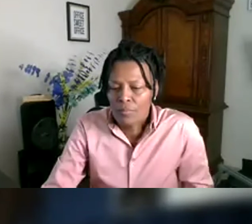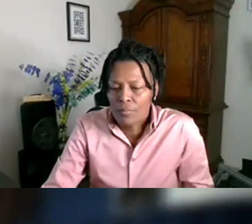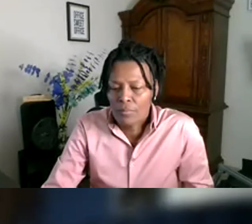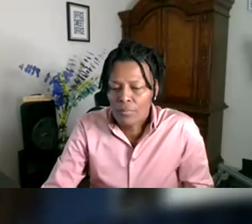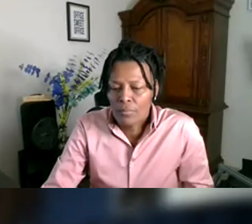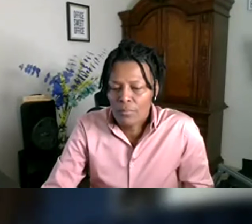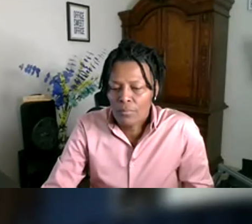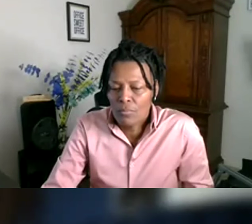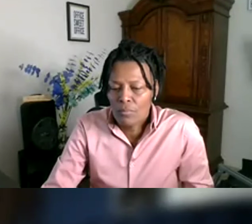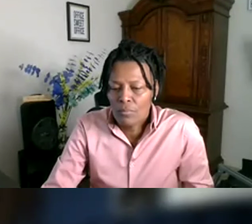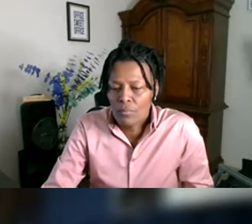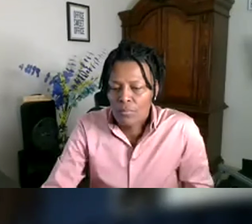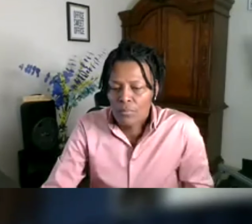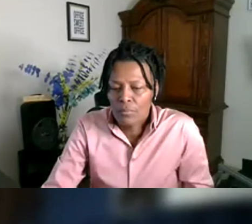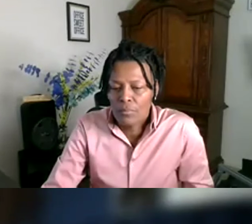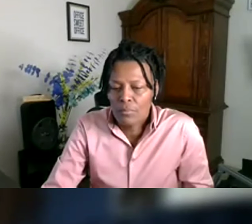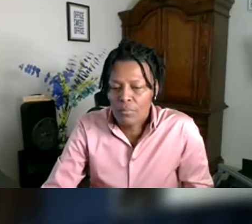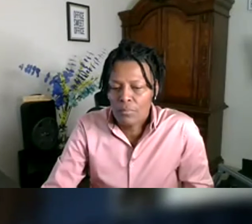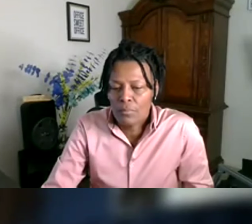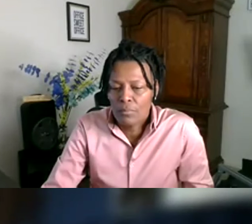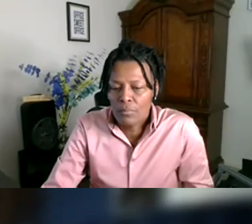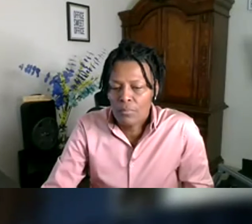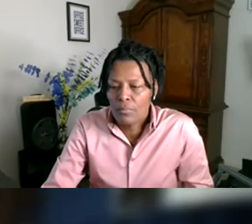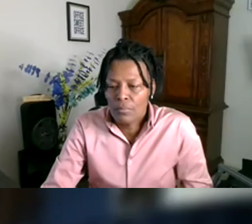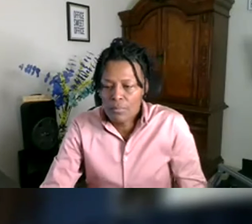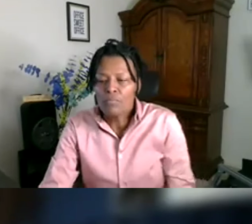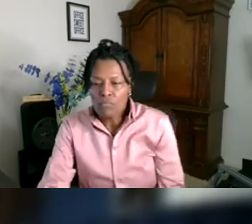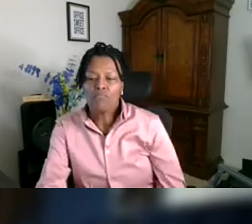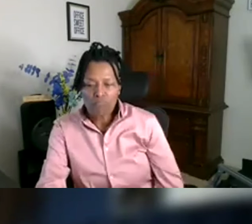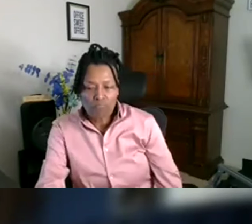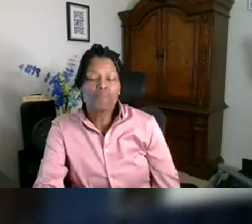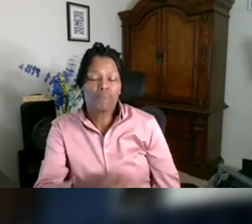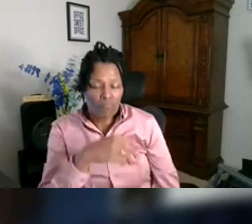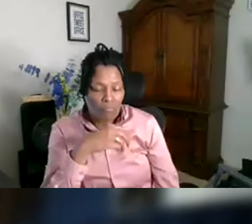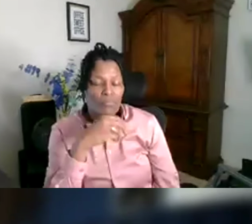acknowledge the people who might not even know that they need help.